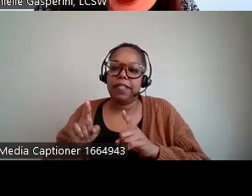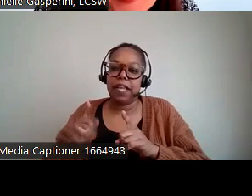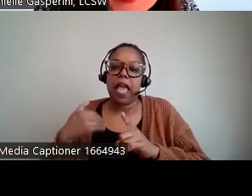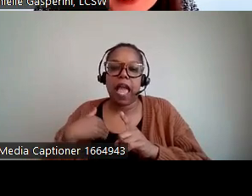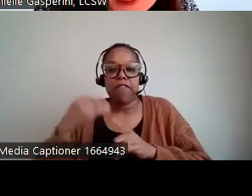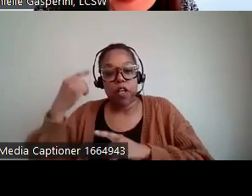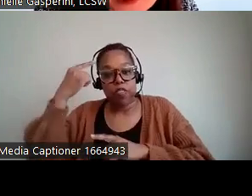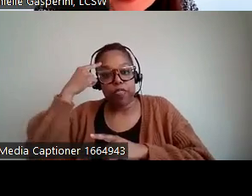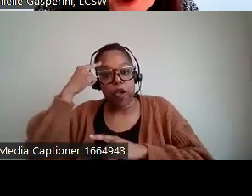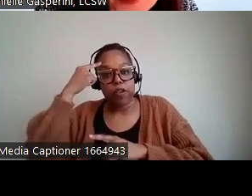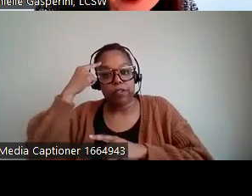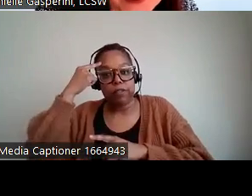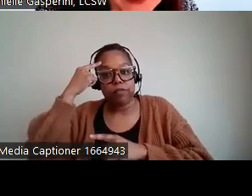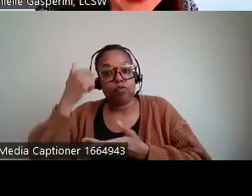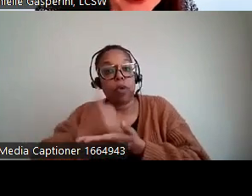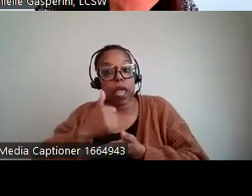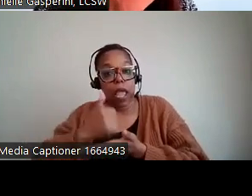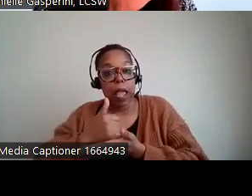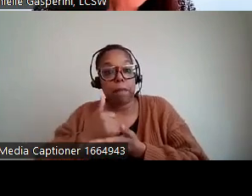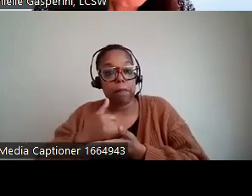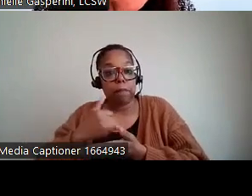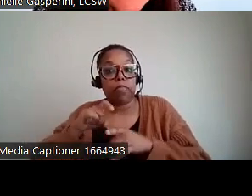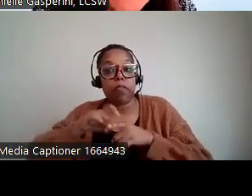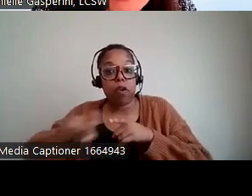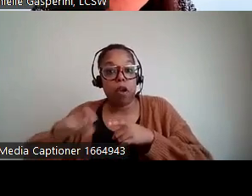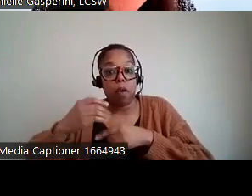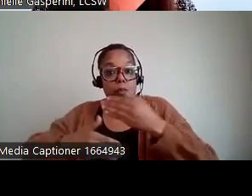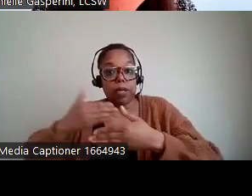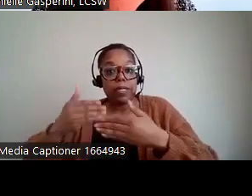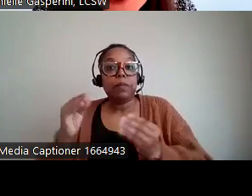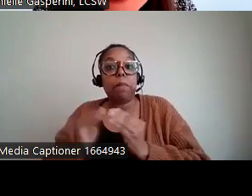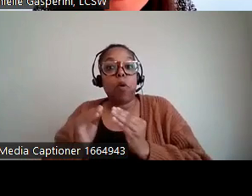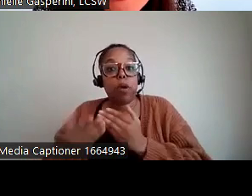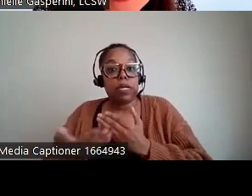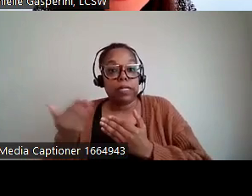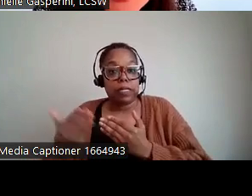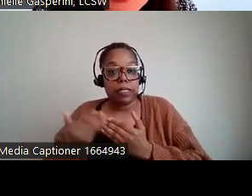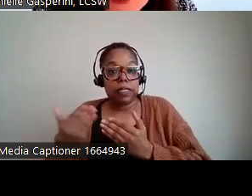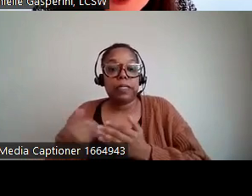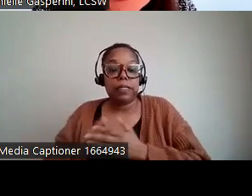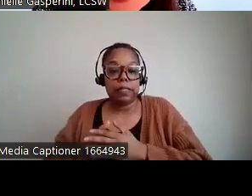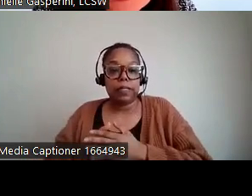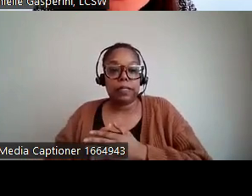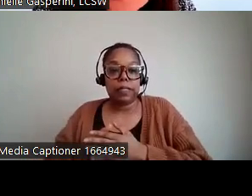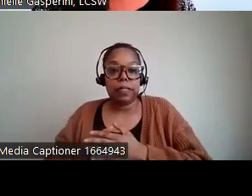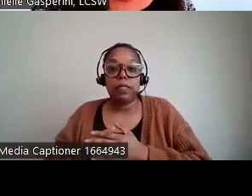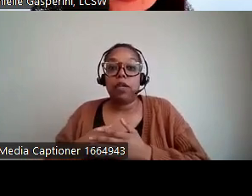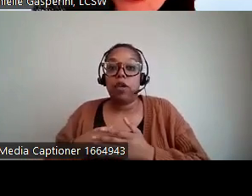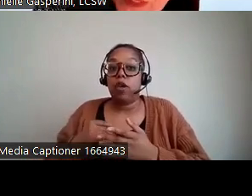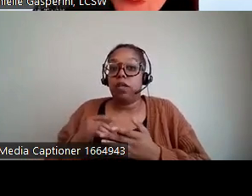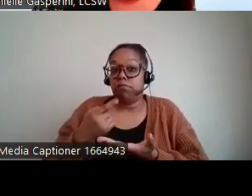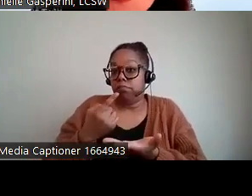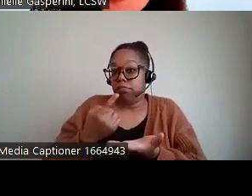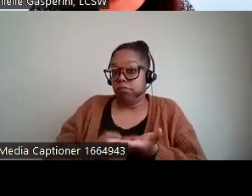wisdom to help make the call process easier. When we're talking about this service directly